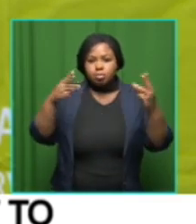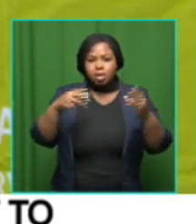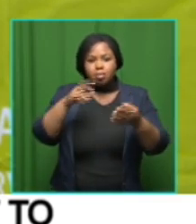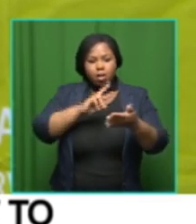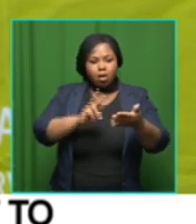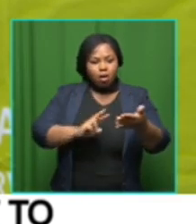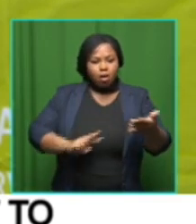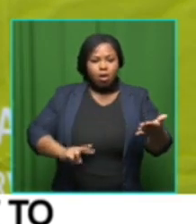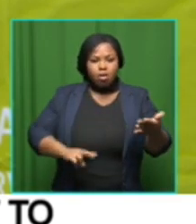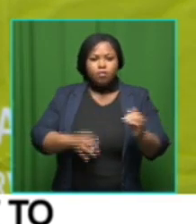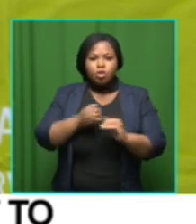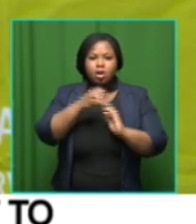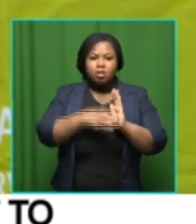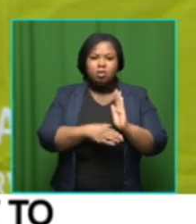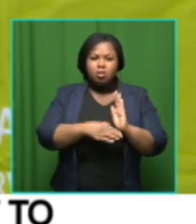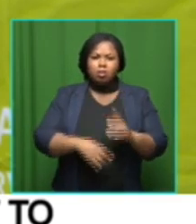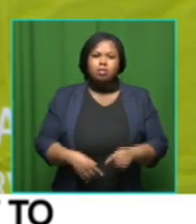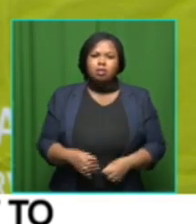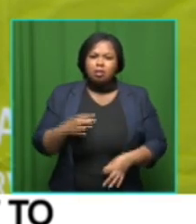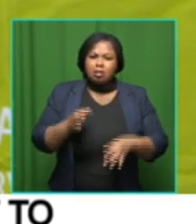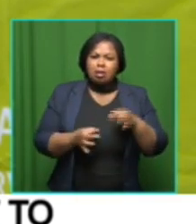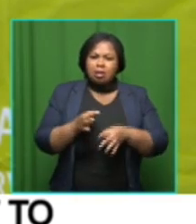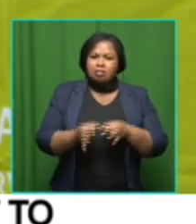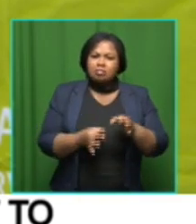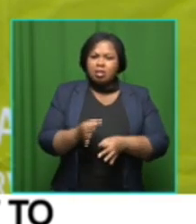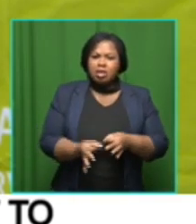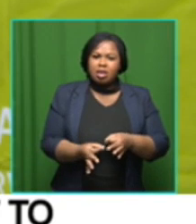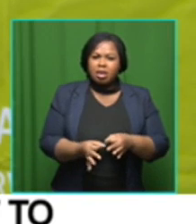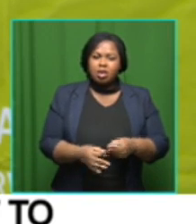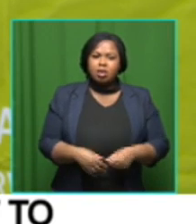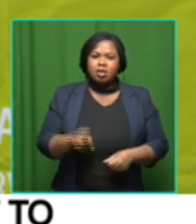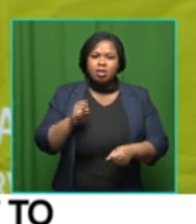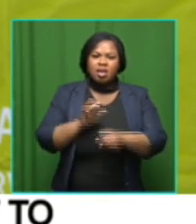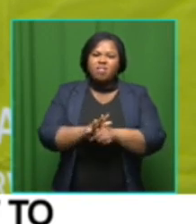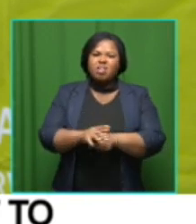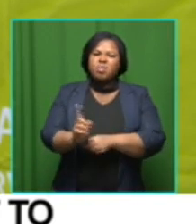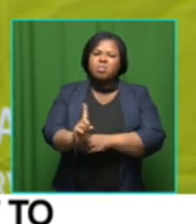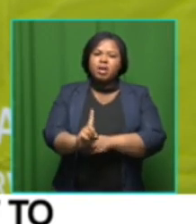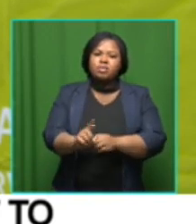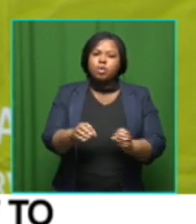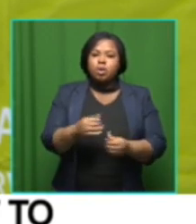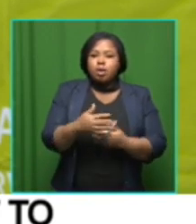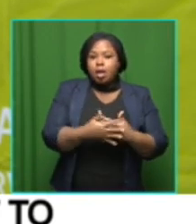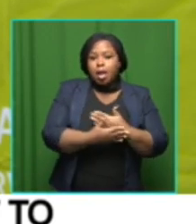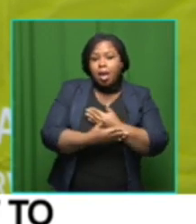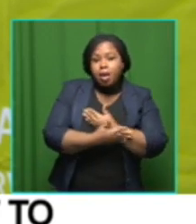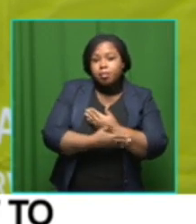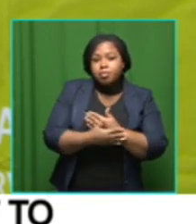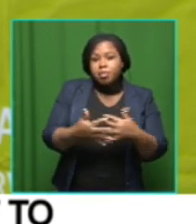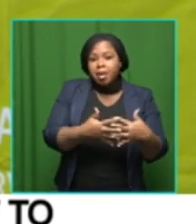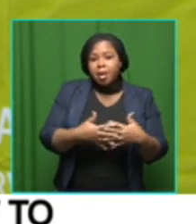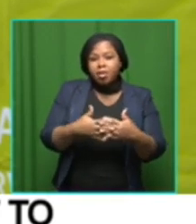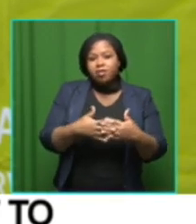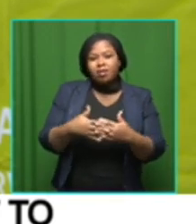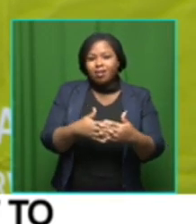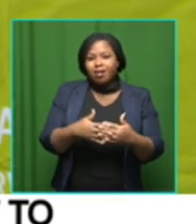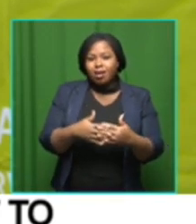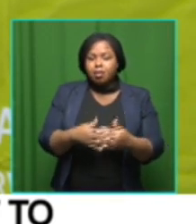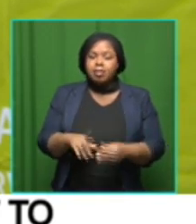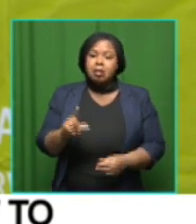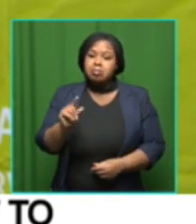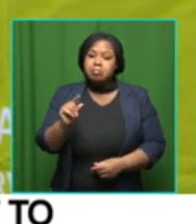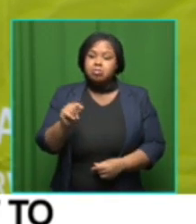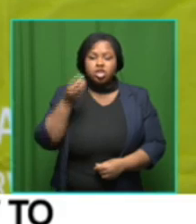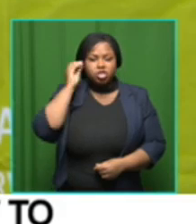which points out what delays could have actually affected America. We're not sure whether the truth is, but it's got lots of very interesting